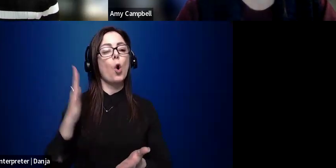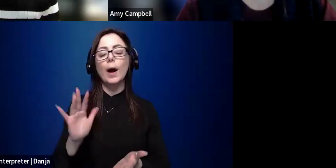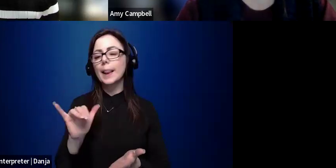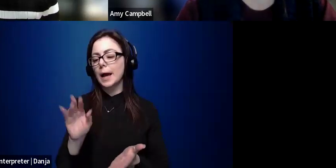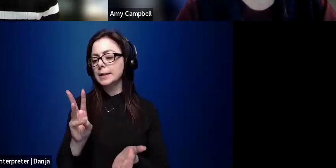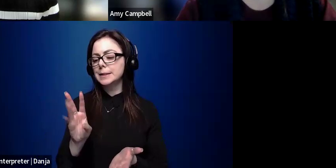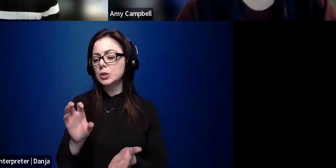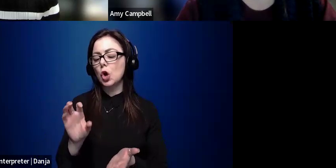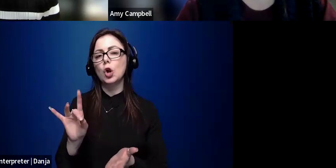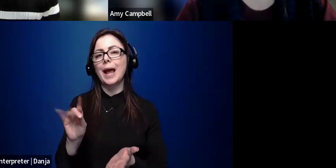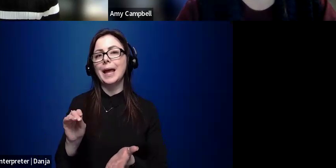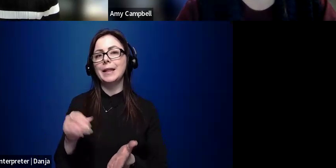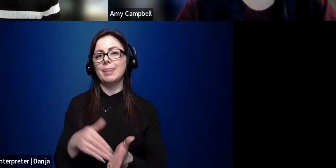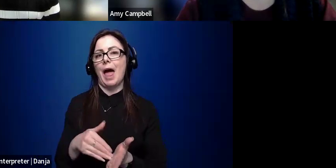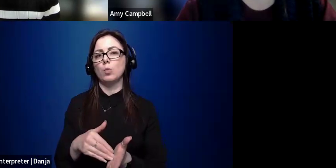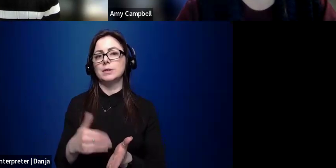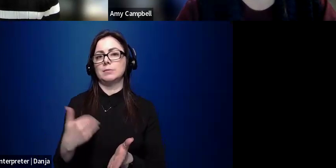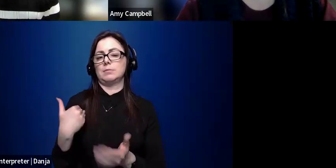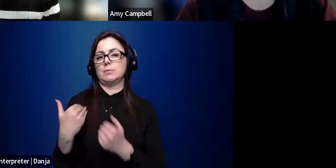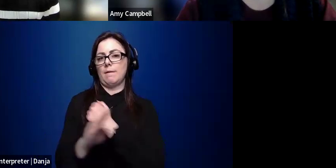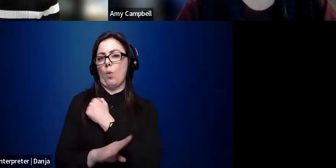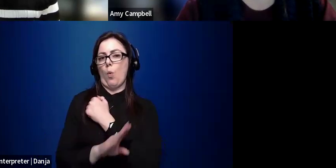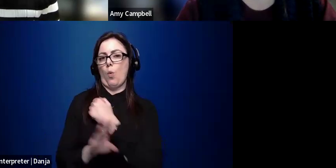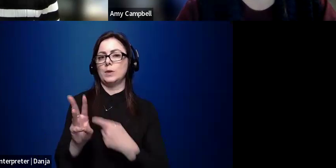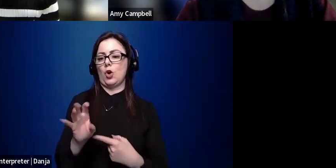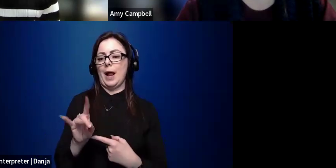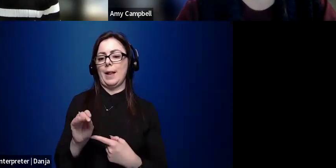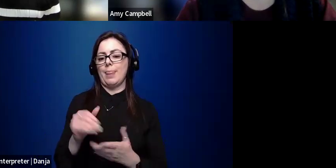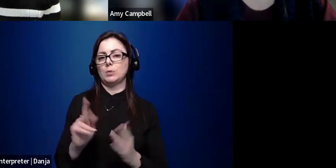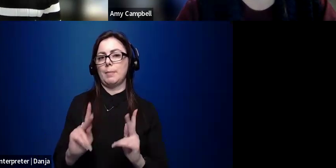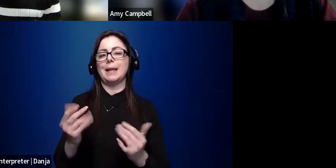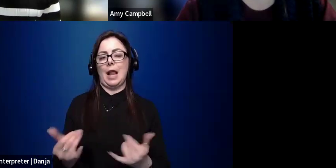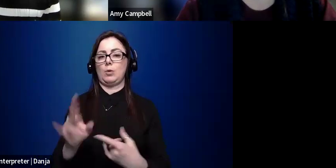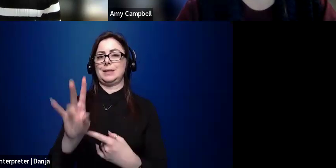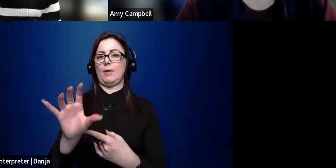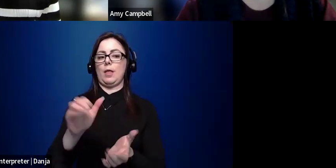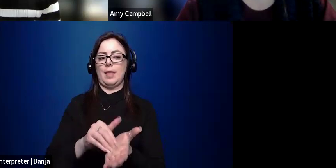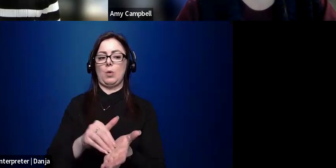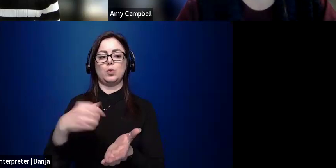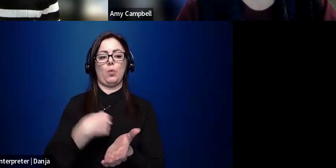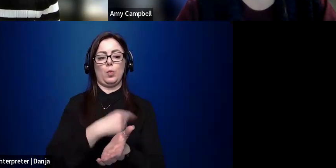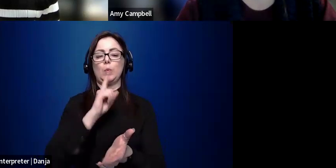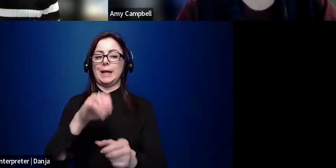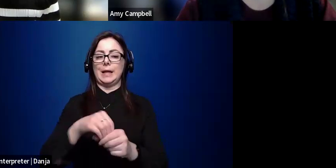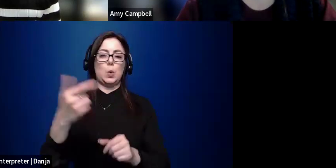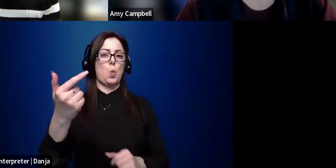680,000 in last fall. So, we're still kind of in